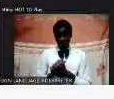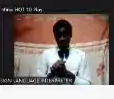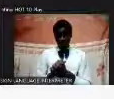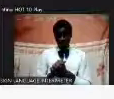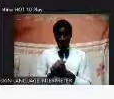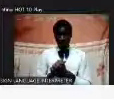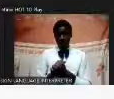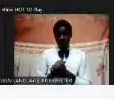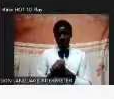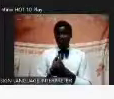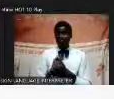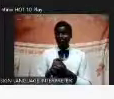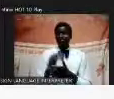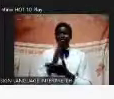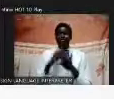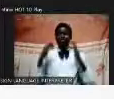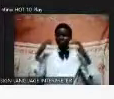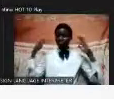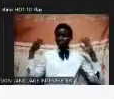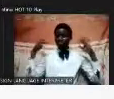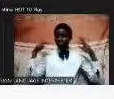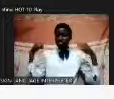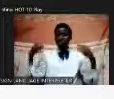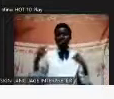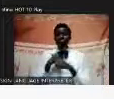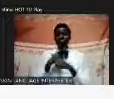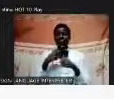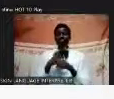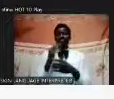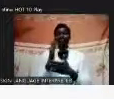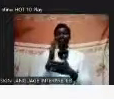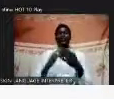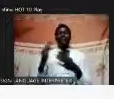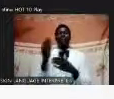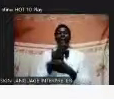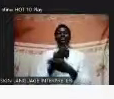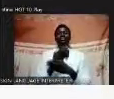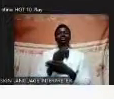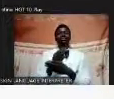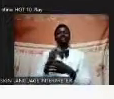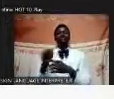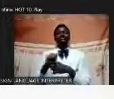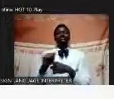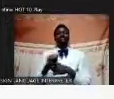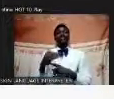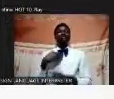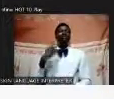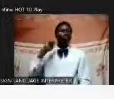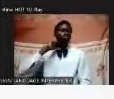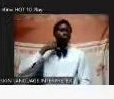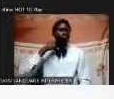Monica, somebody is disrupting the training. Yes, ma, I've muted them. Sorry about that, ma.